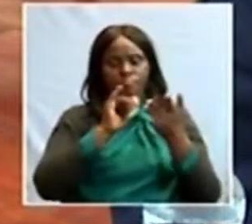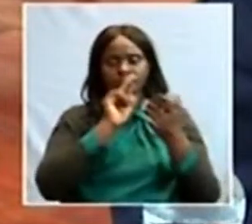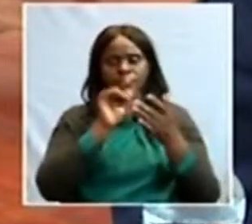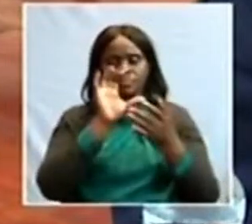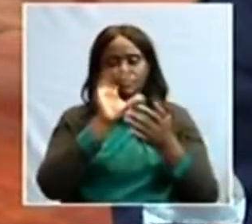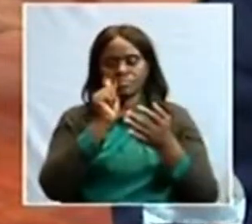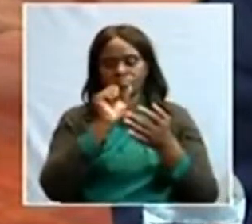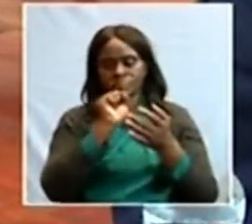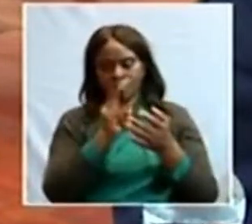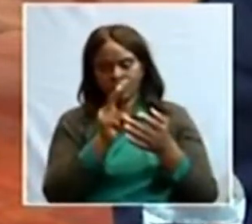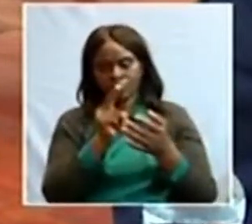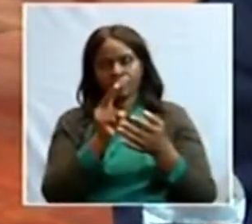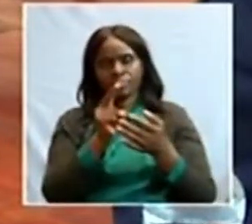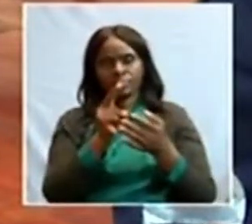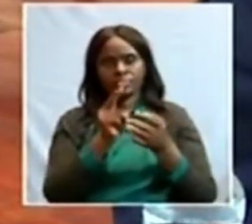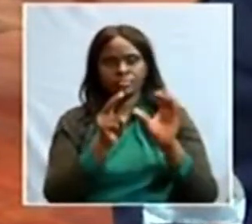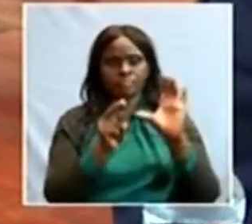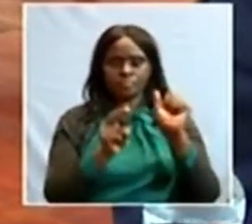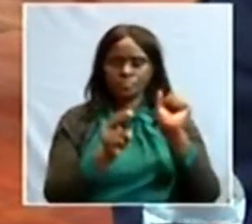cash